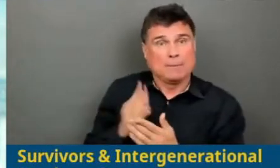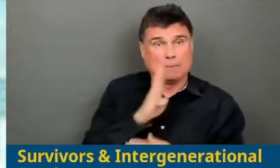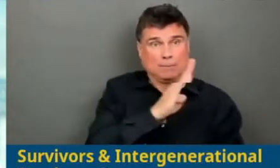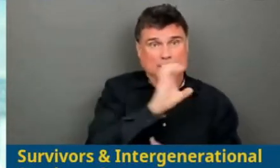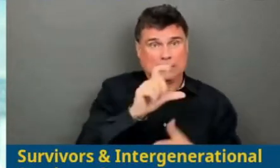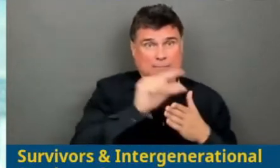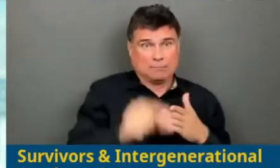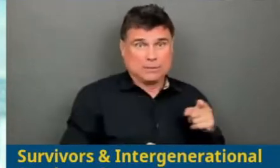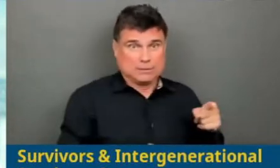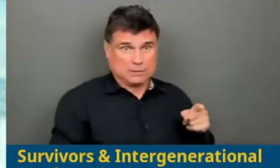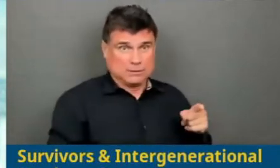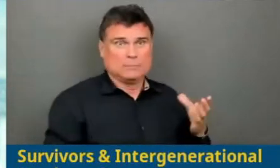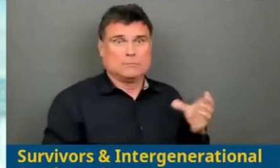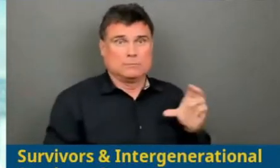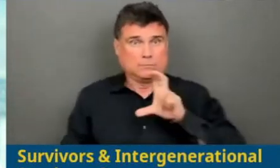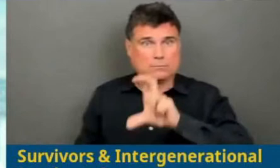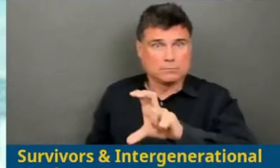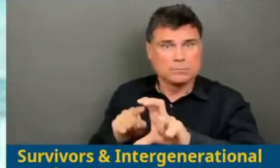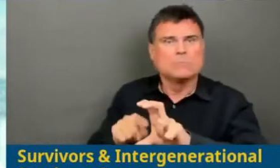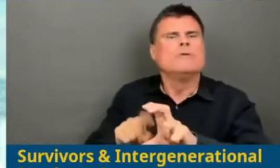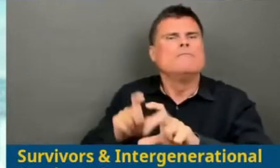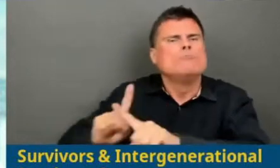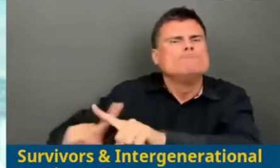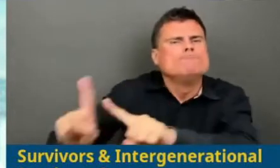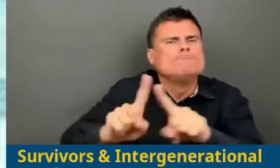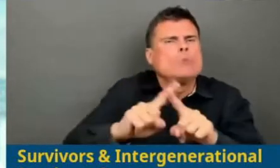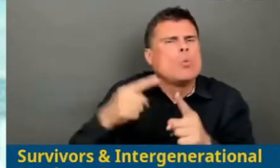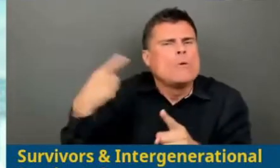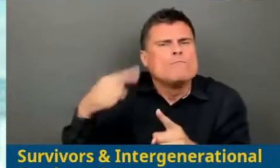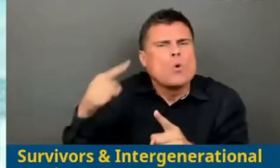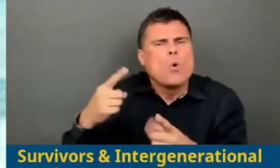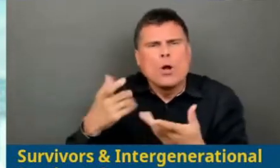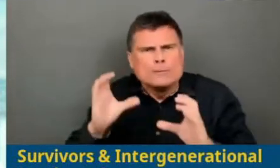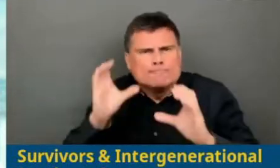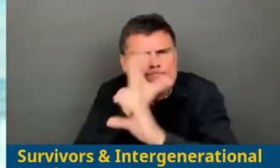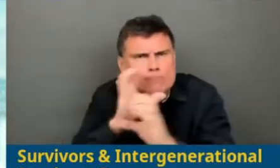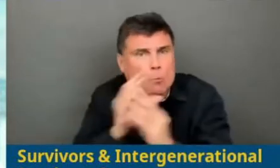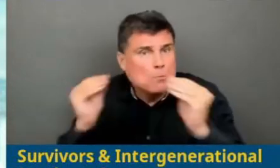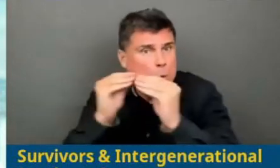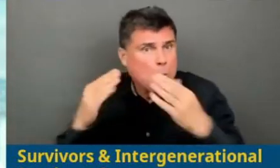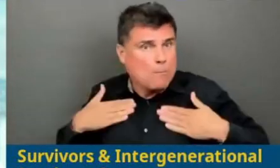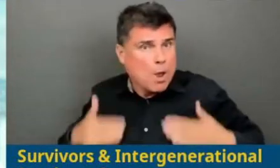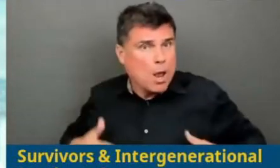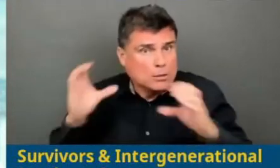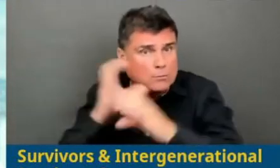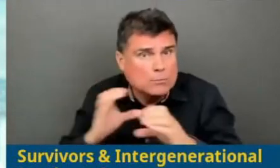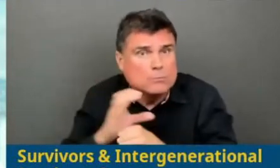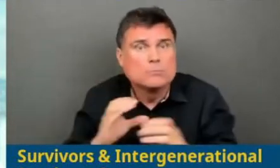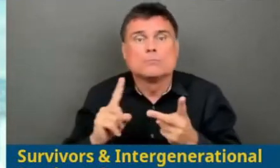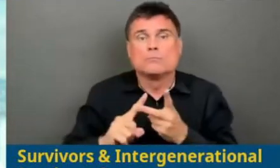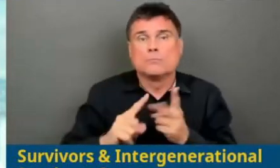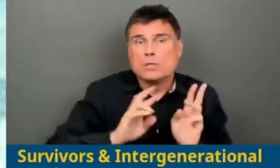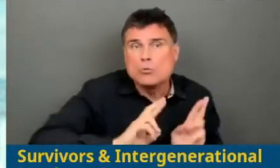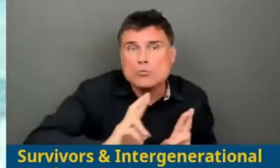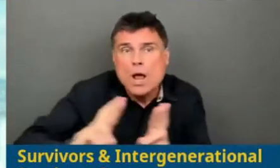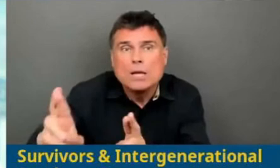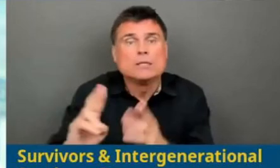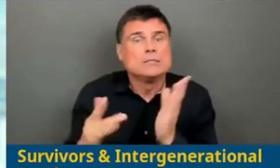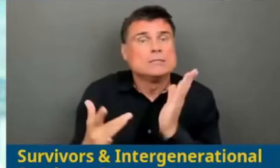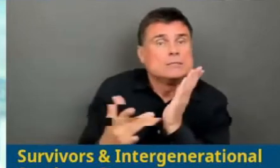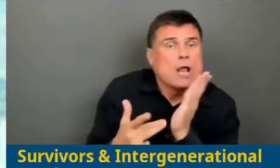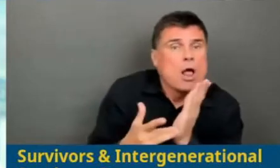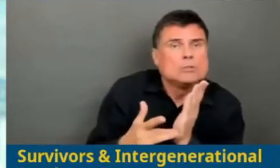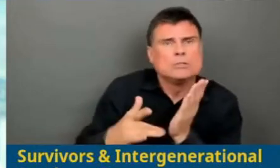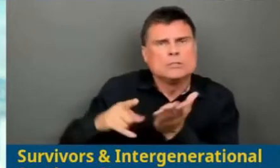of activities. Work related to site searches, planning, technical work, archival research, engaging with